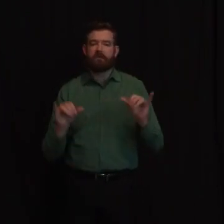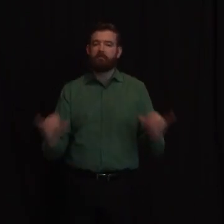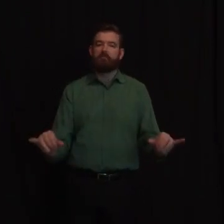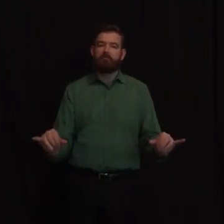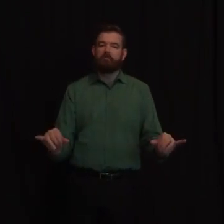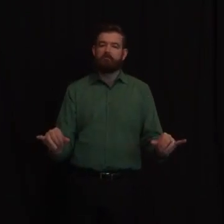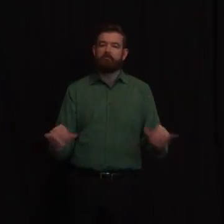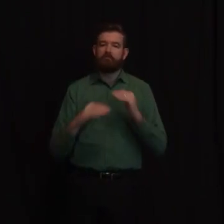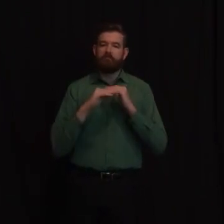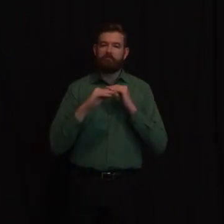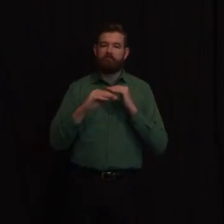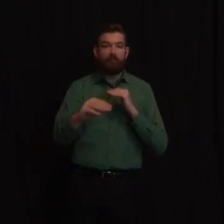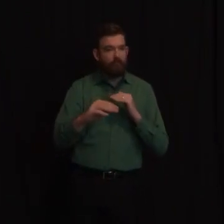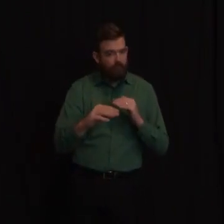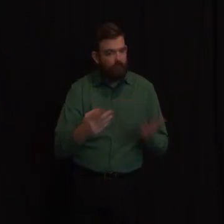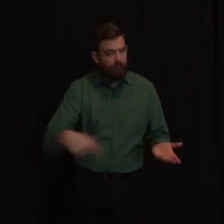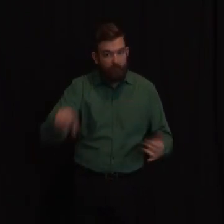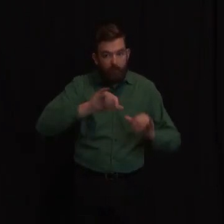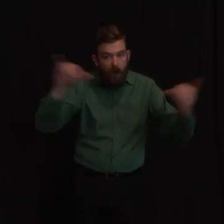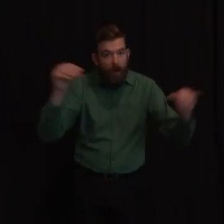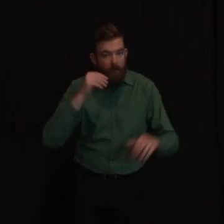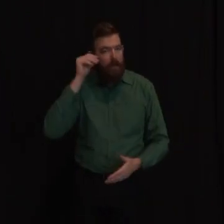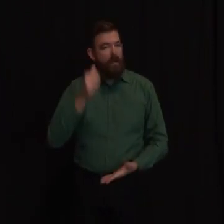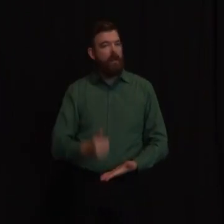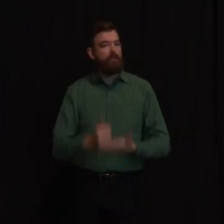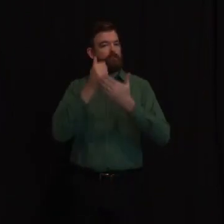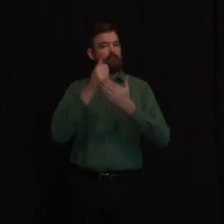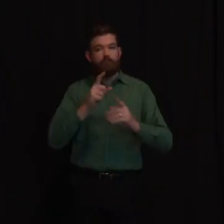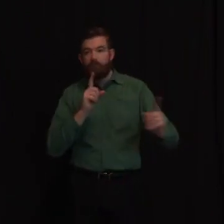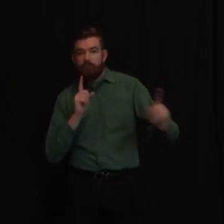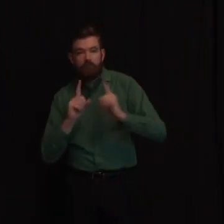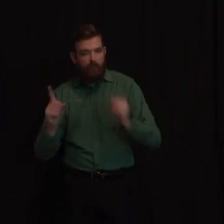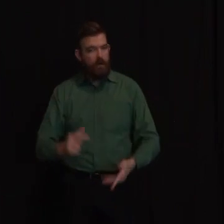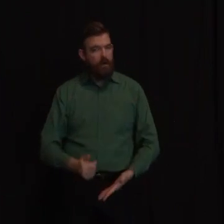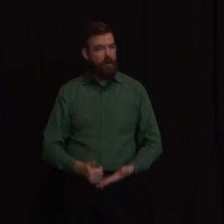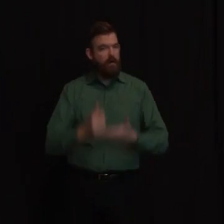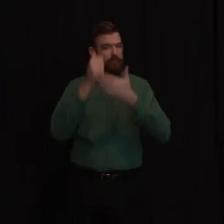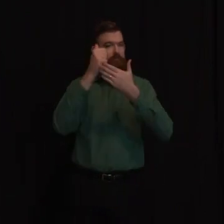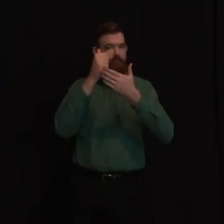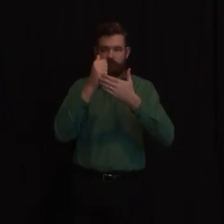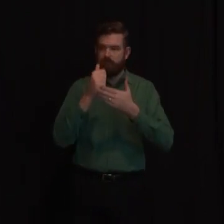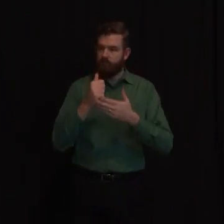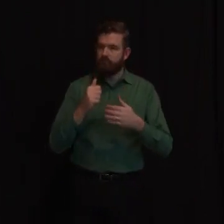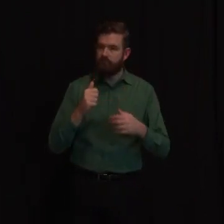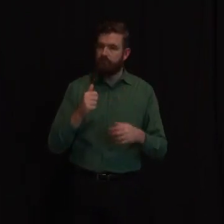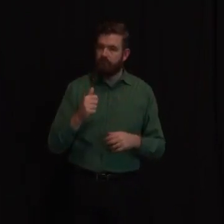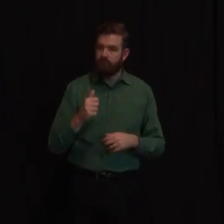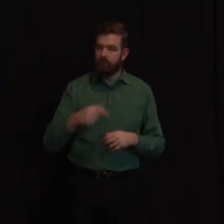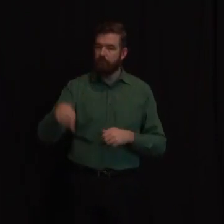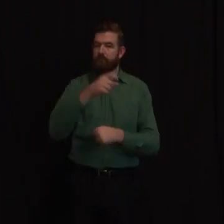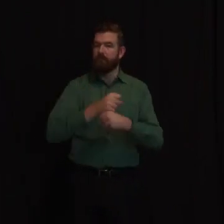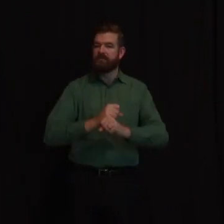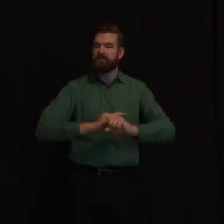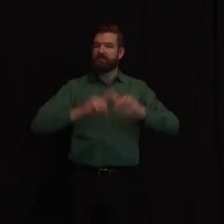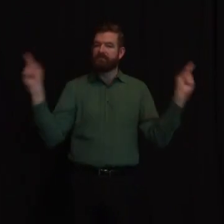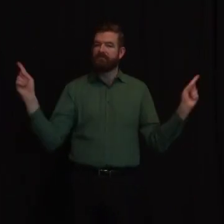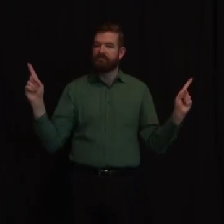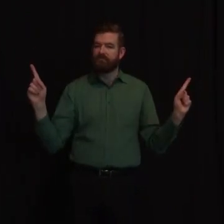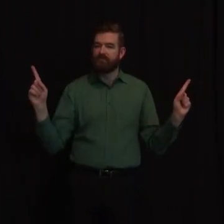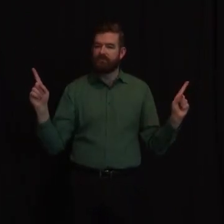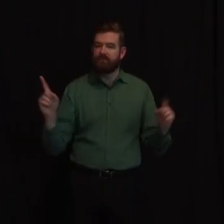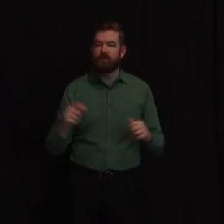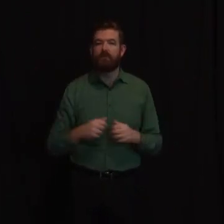and maintaining social distancing. It surely is making a difference. Stay connected, stay safe,